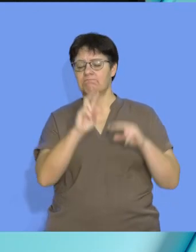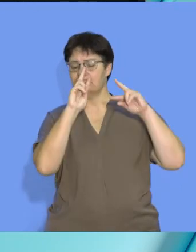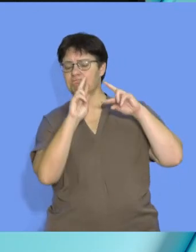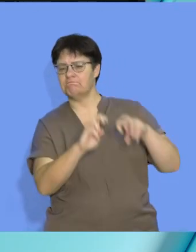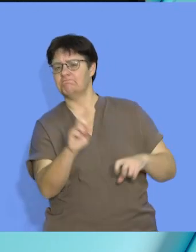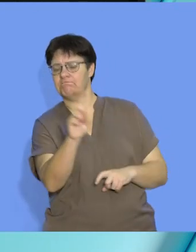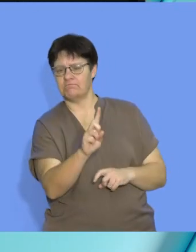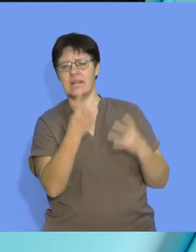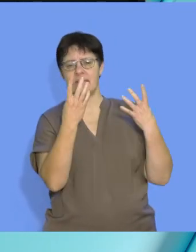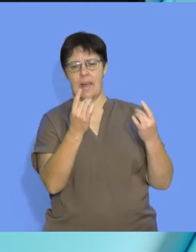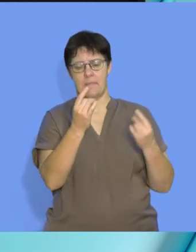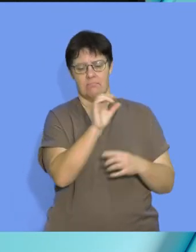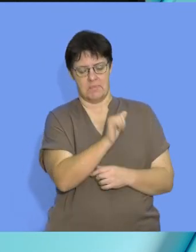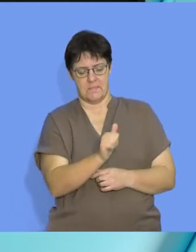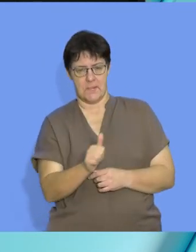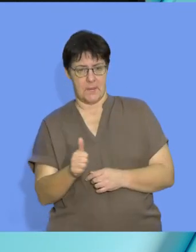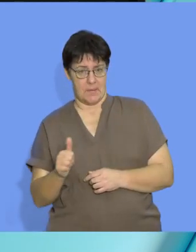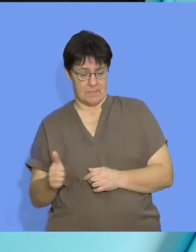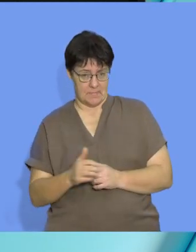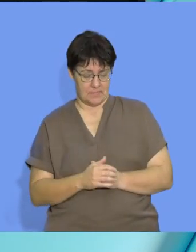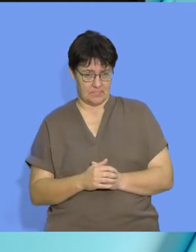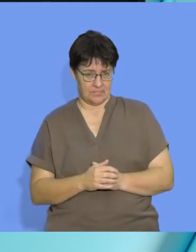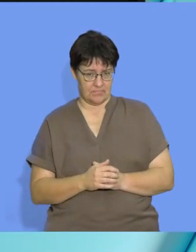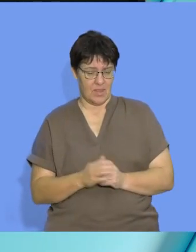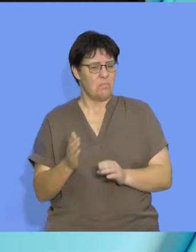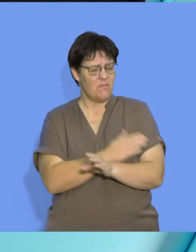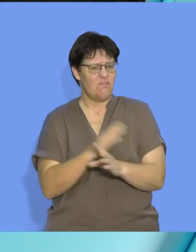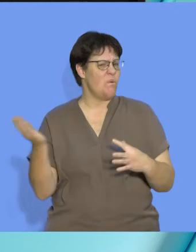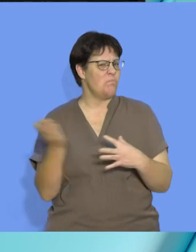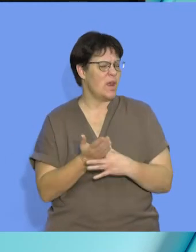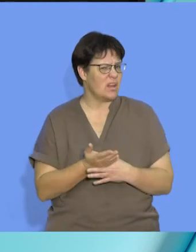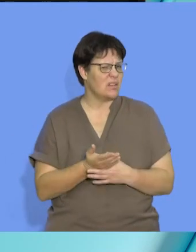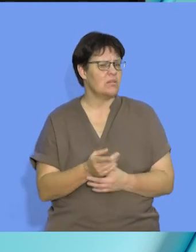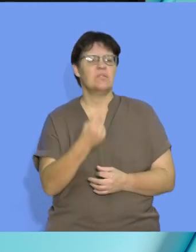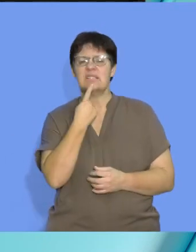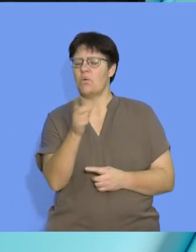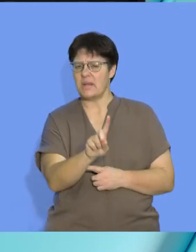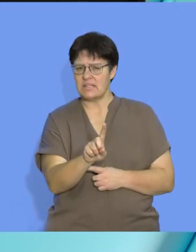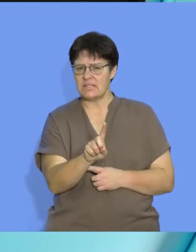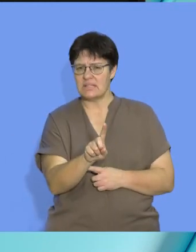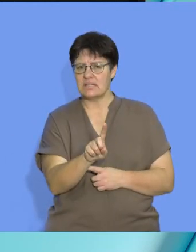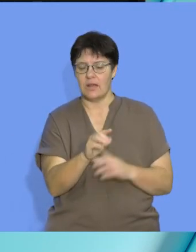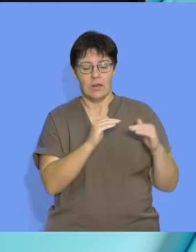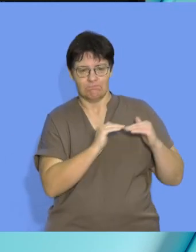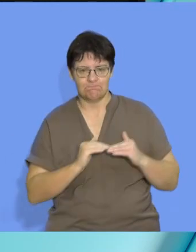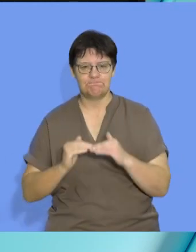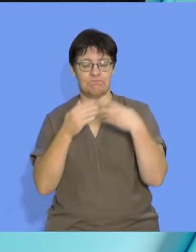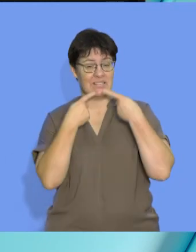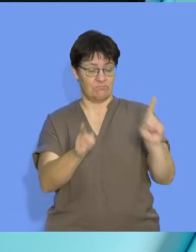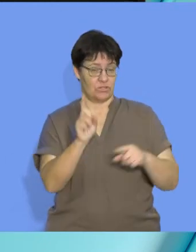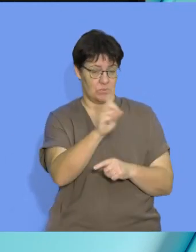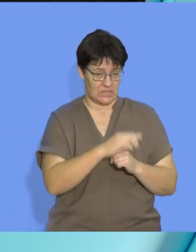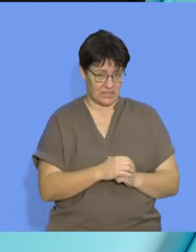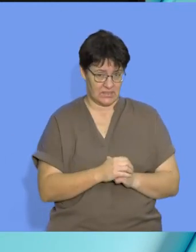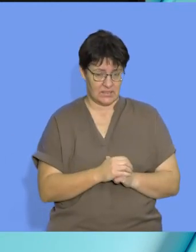investigating number sequences. Just before we went to an ad break, we defined common difference, and we spoke about